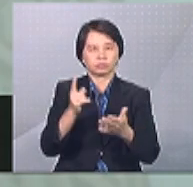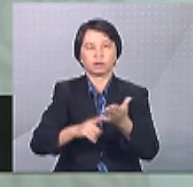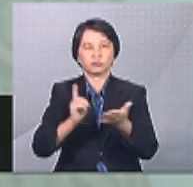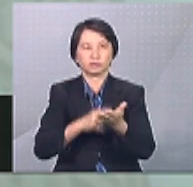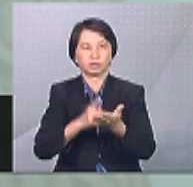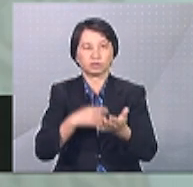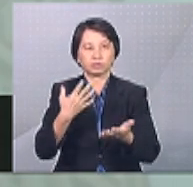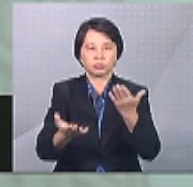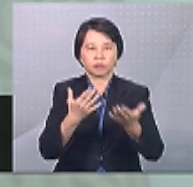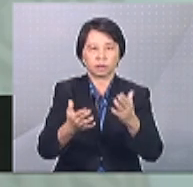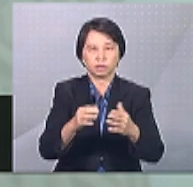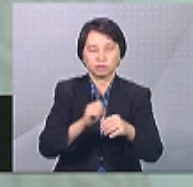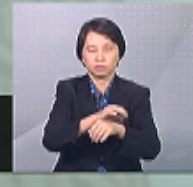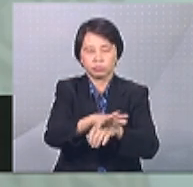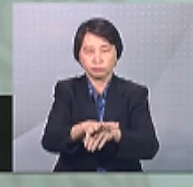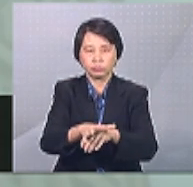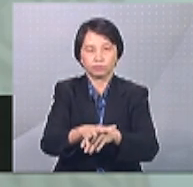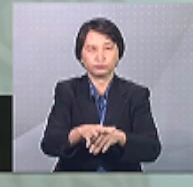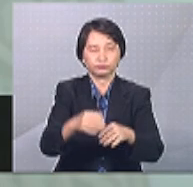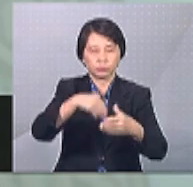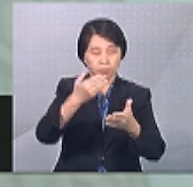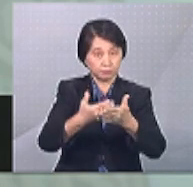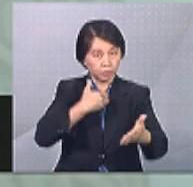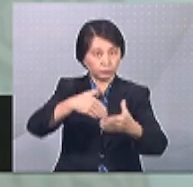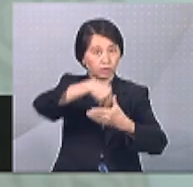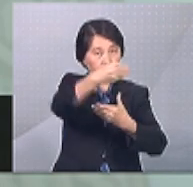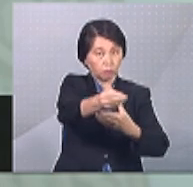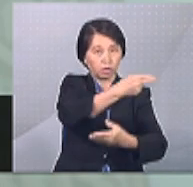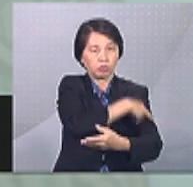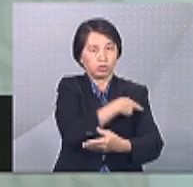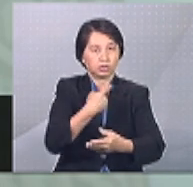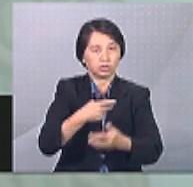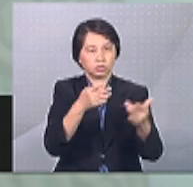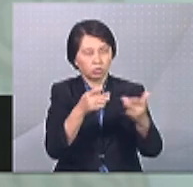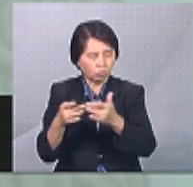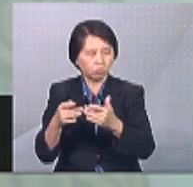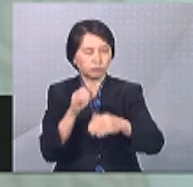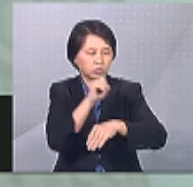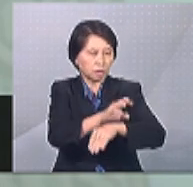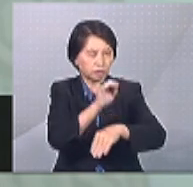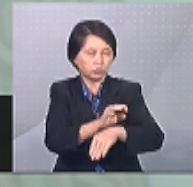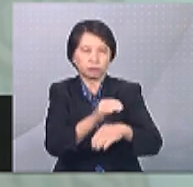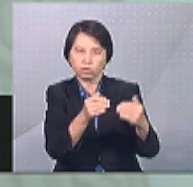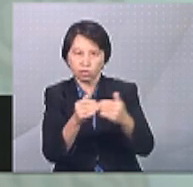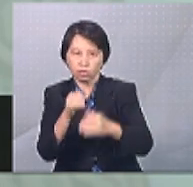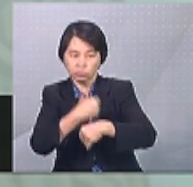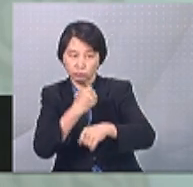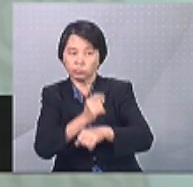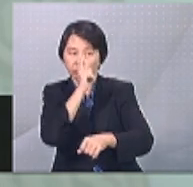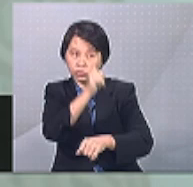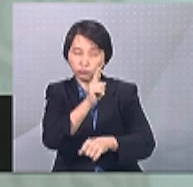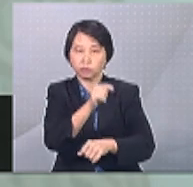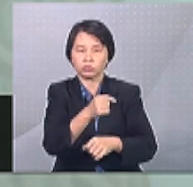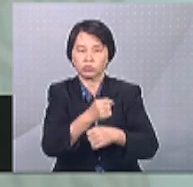a reinfection. So before we discharge our patient, we continue to counsel them to make sure that